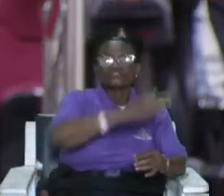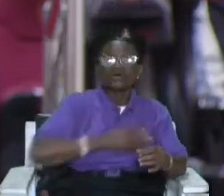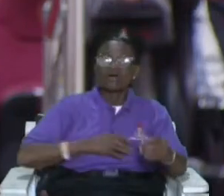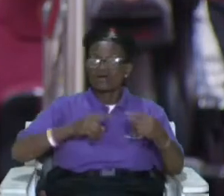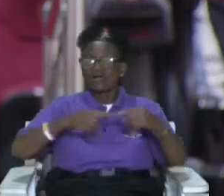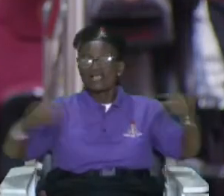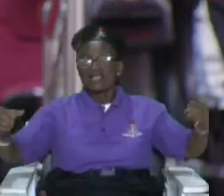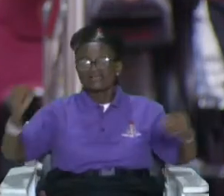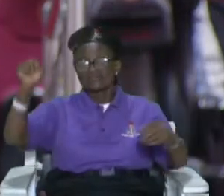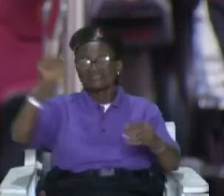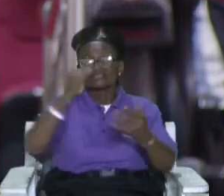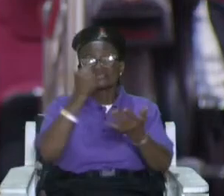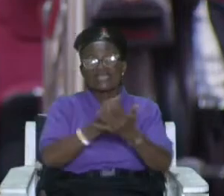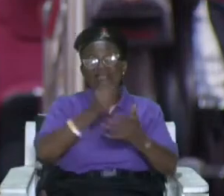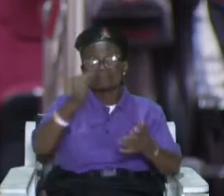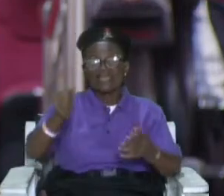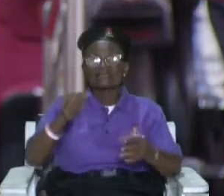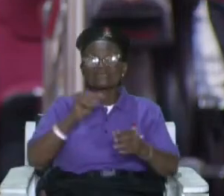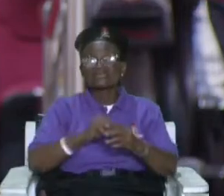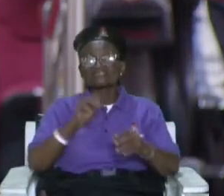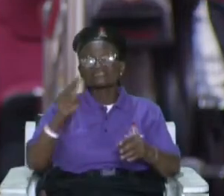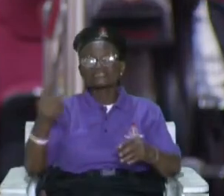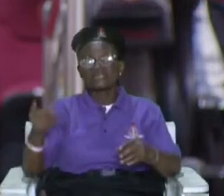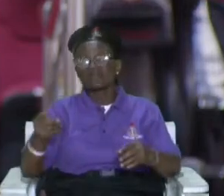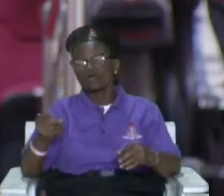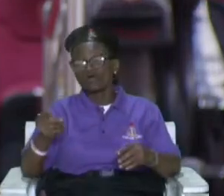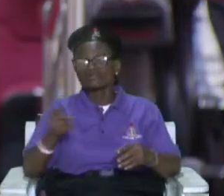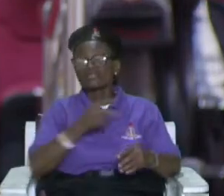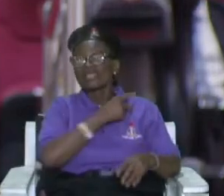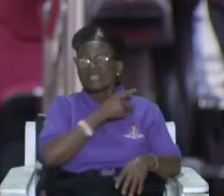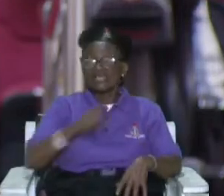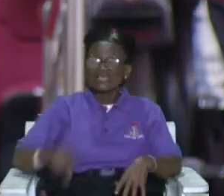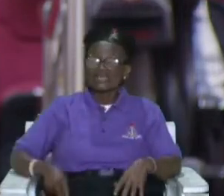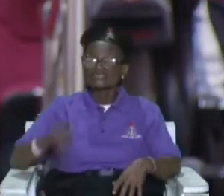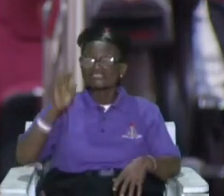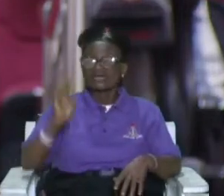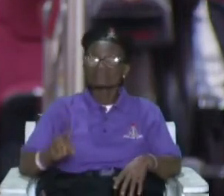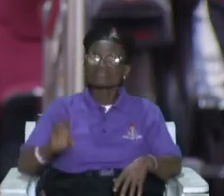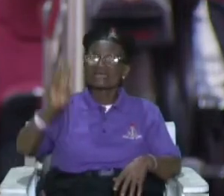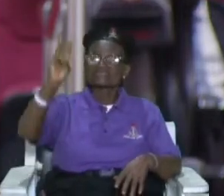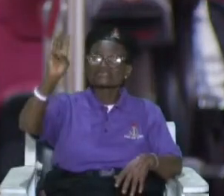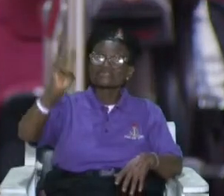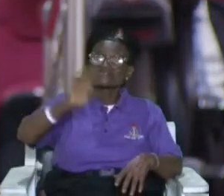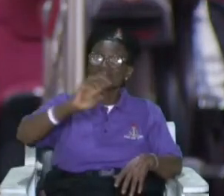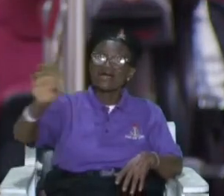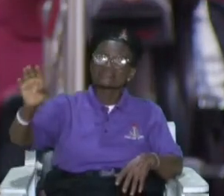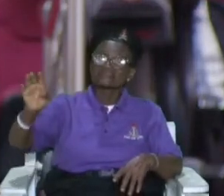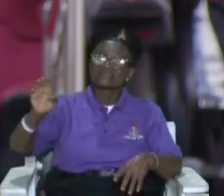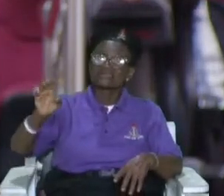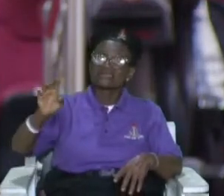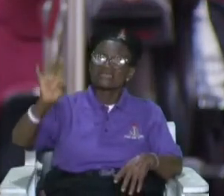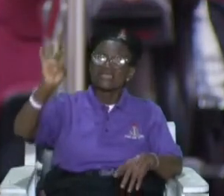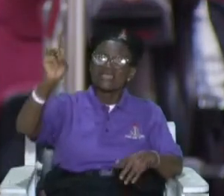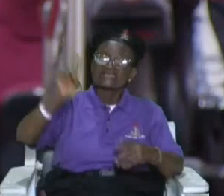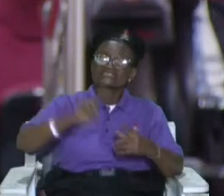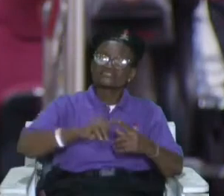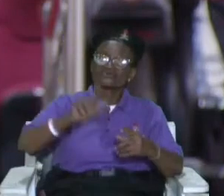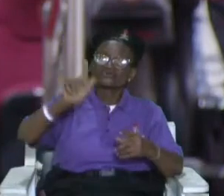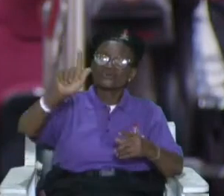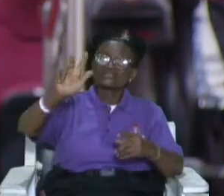In 2 Kings chapter 6 from verse 8 to 23, 2 Kings chapter 6 from verse 8 to